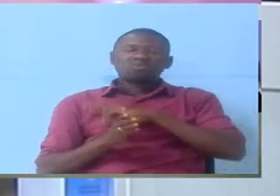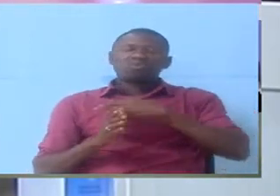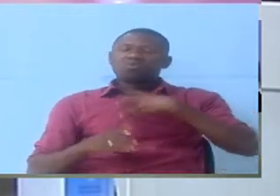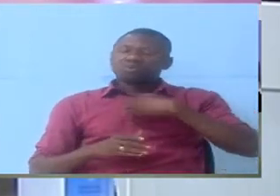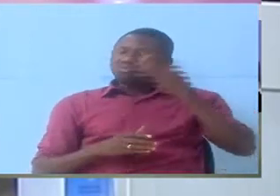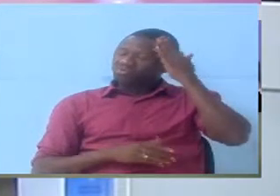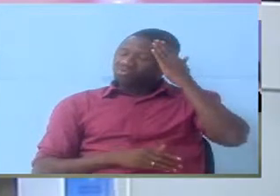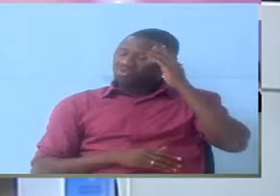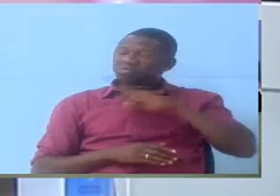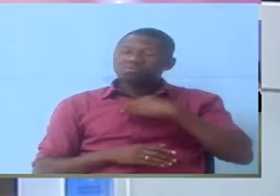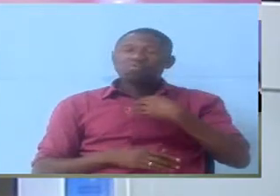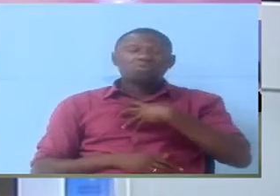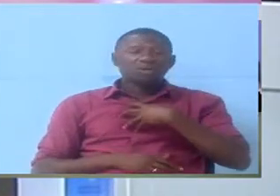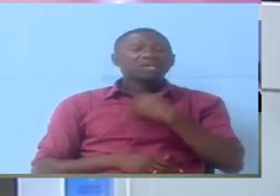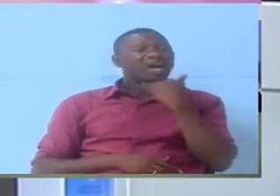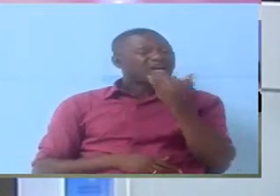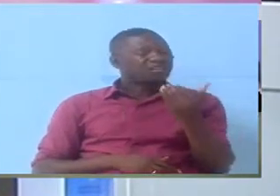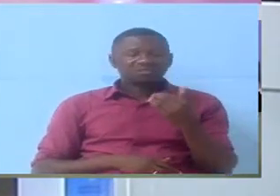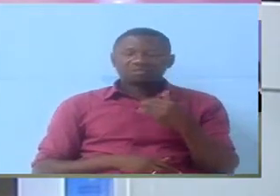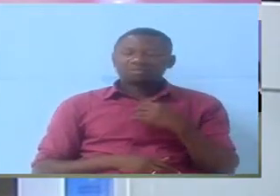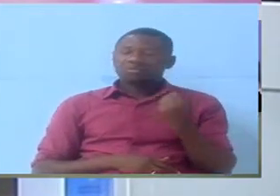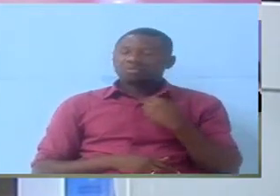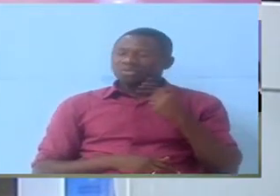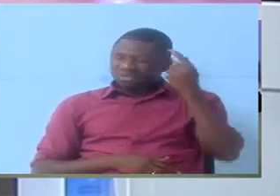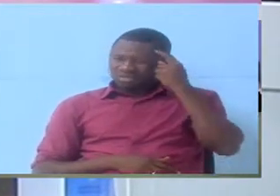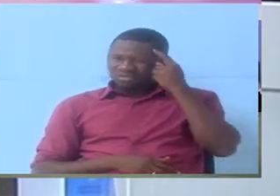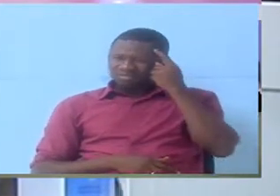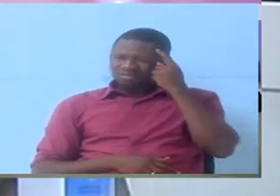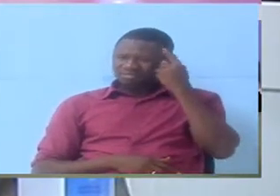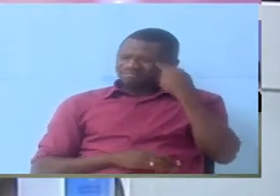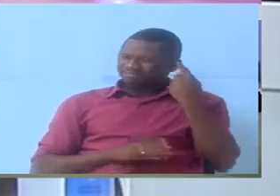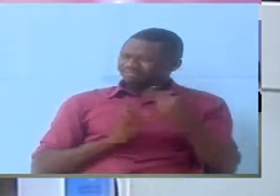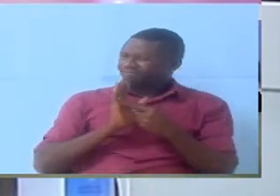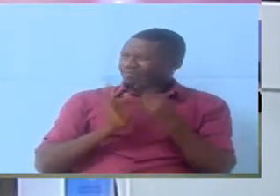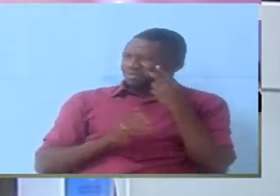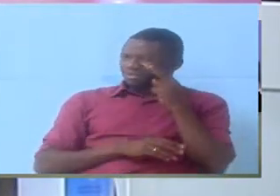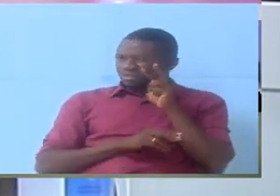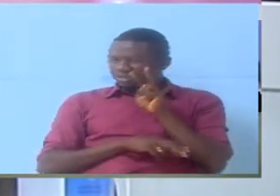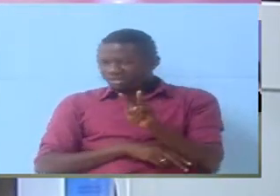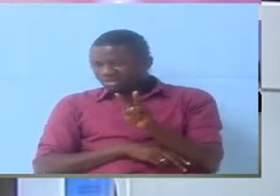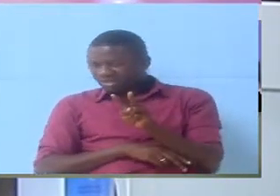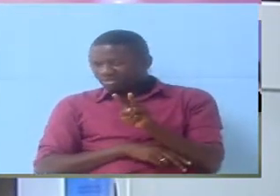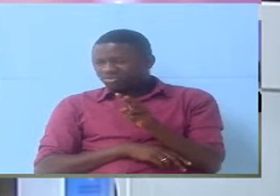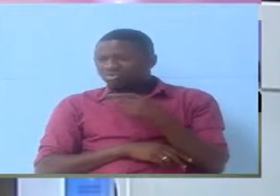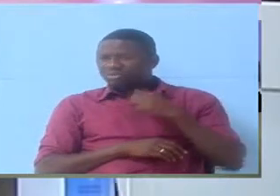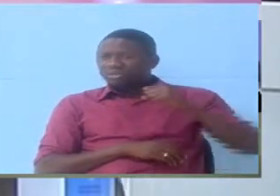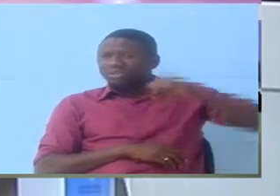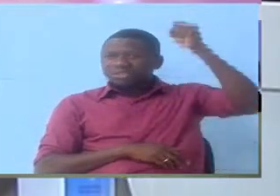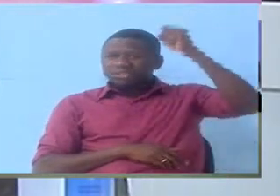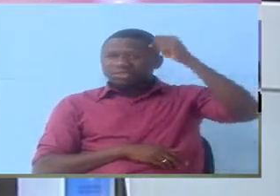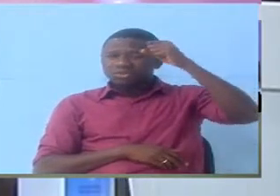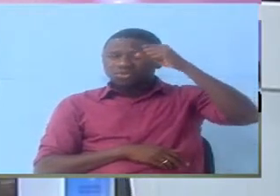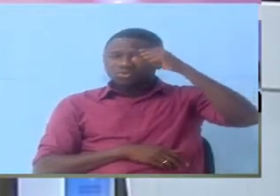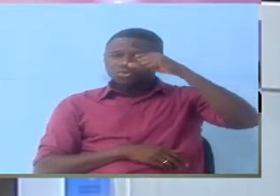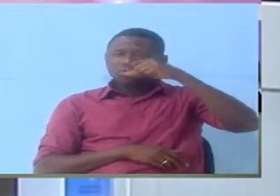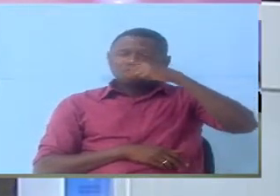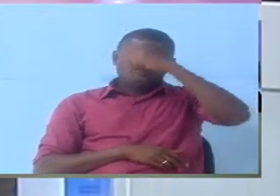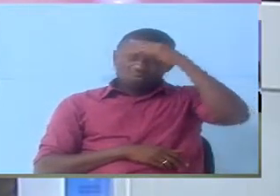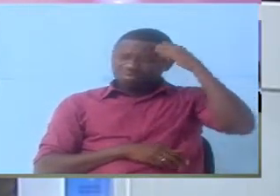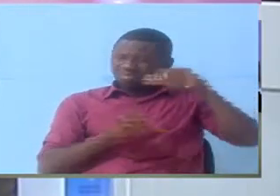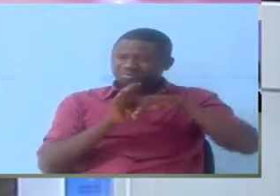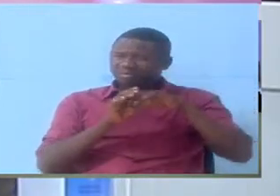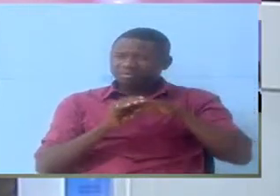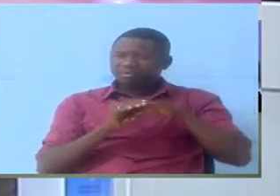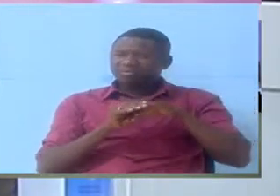Because I can even notice some senior officers were giving me distance.